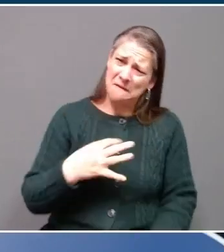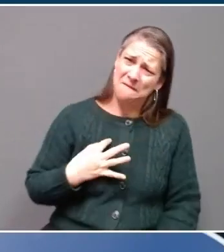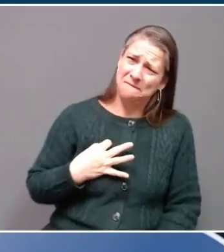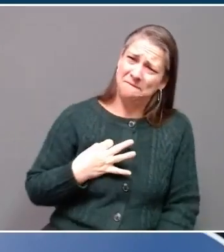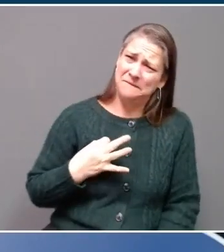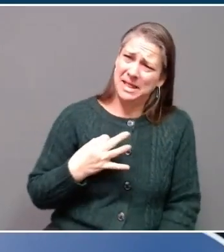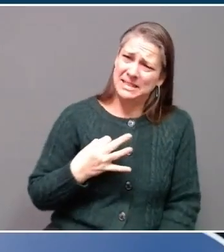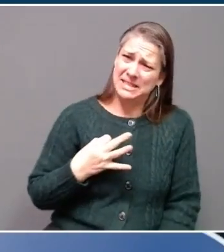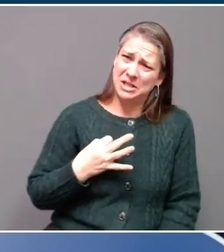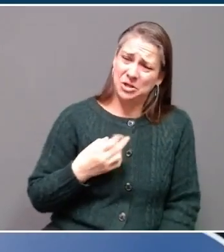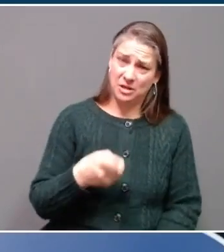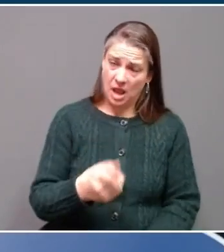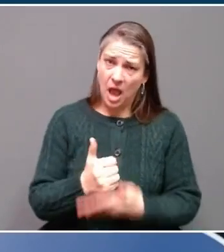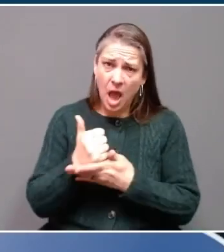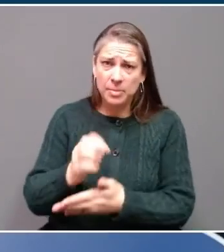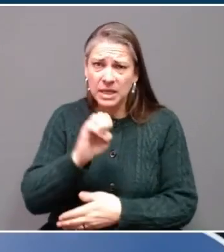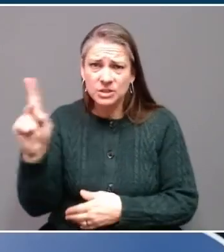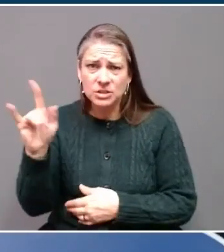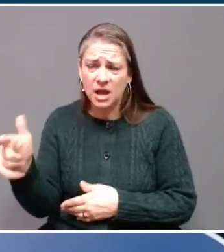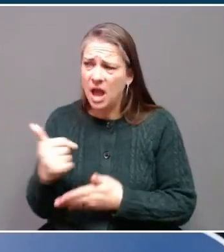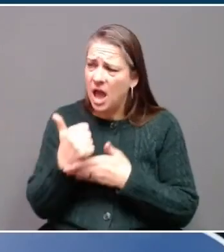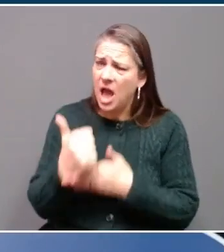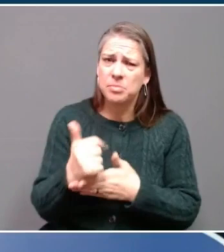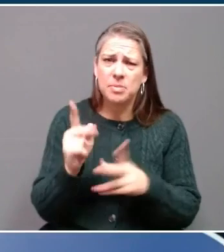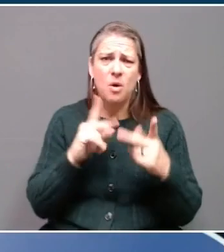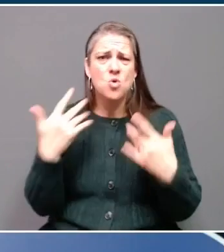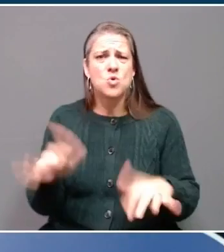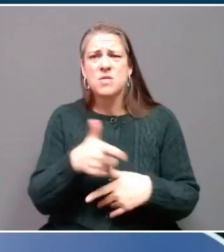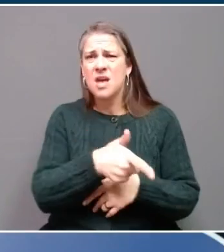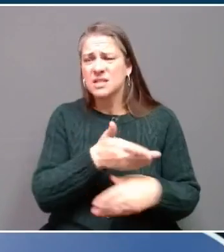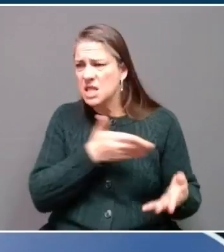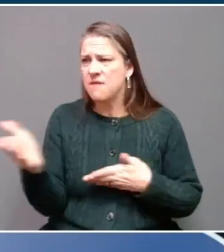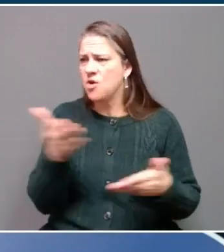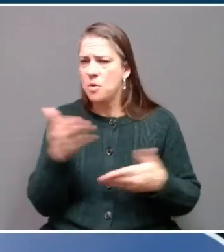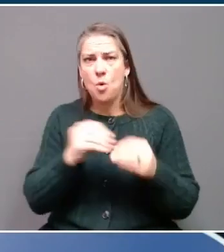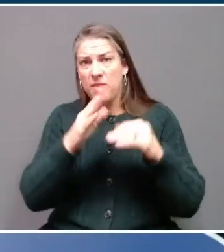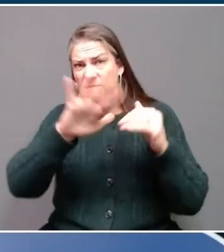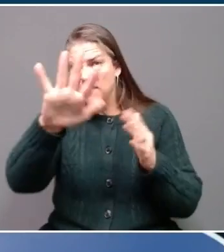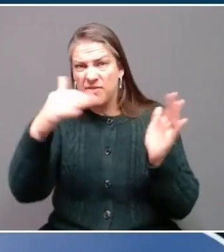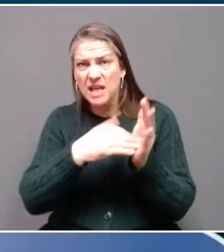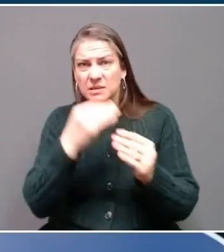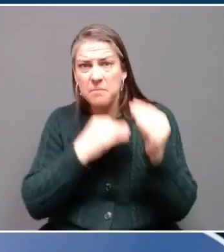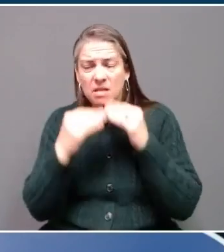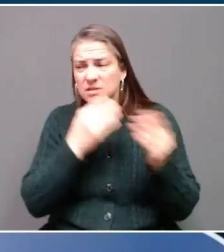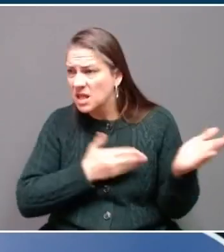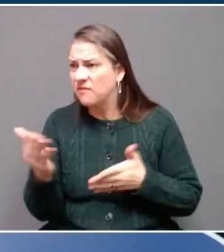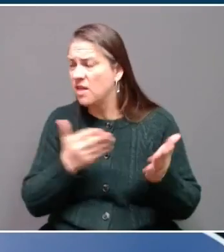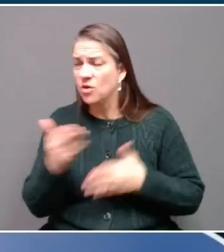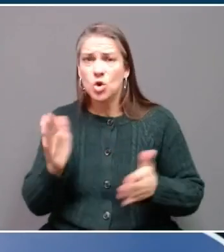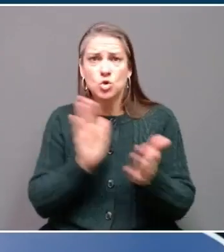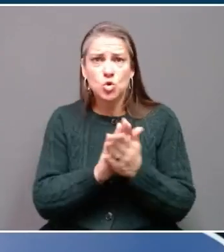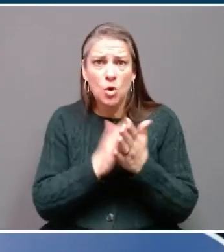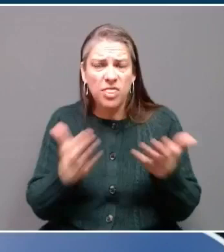Kentucky affected by the flooding. They've delivered more than 5,000 meals. They provided school supplies, clothes, and more. They even have a